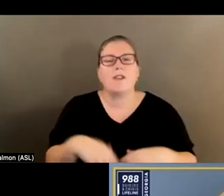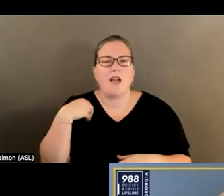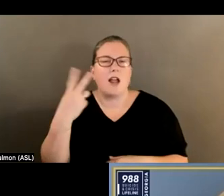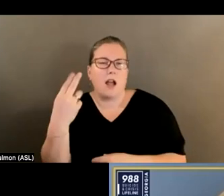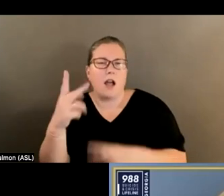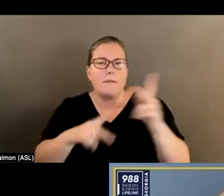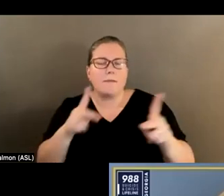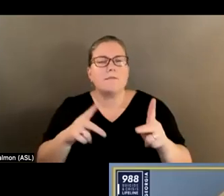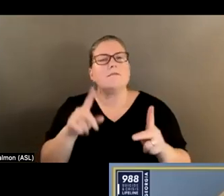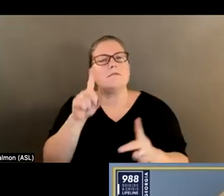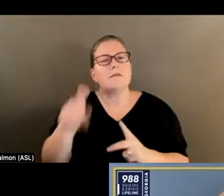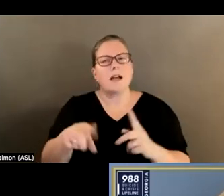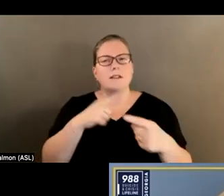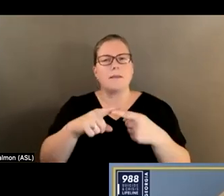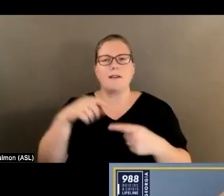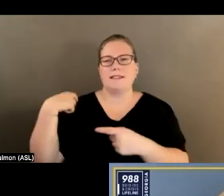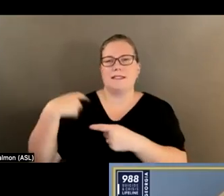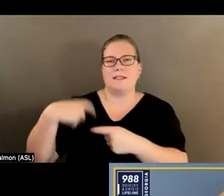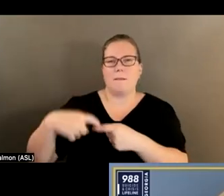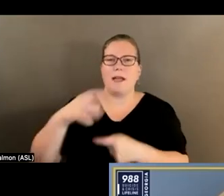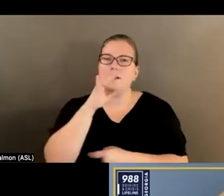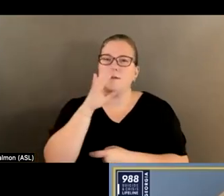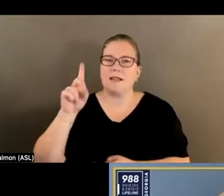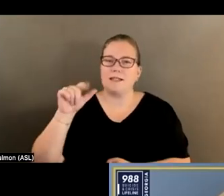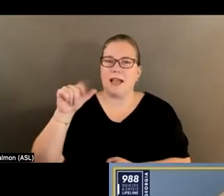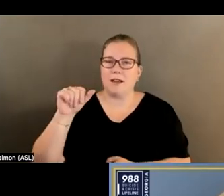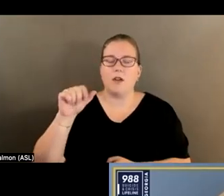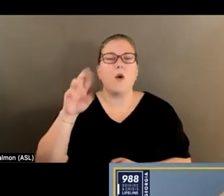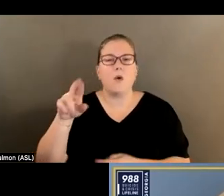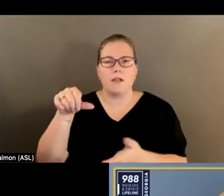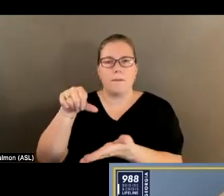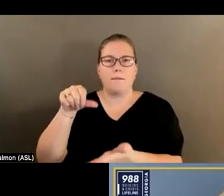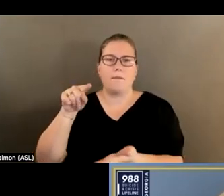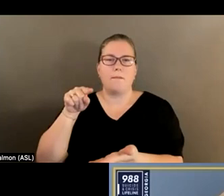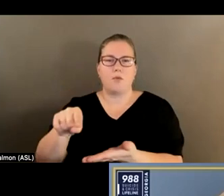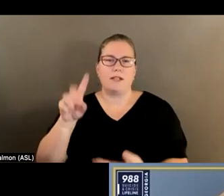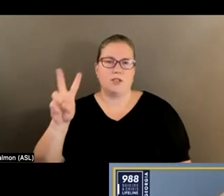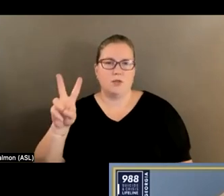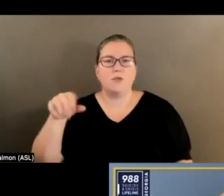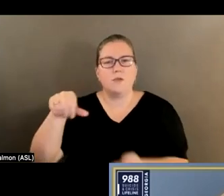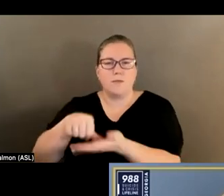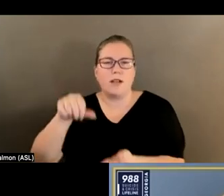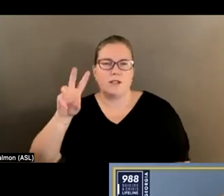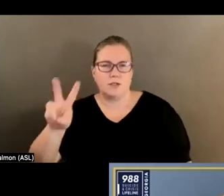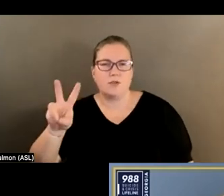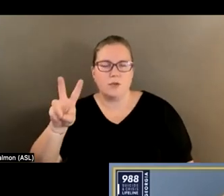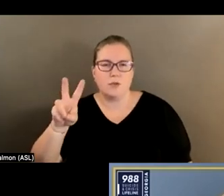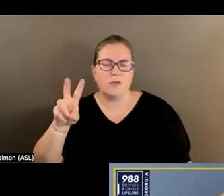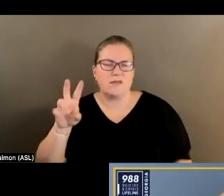about Spanish speaking data or the press 2 function that happens when you